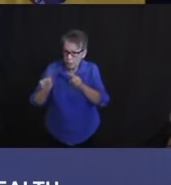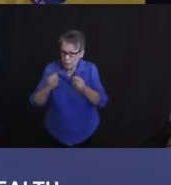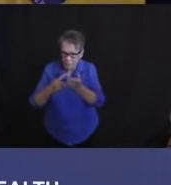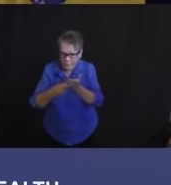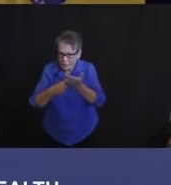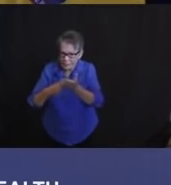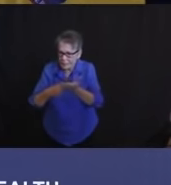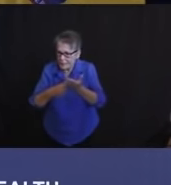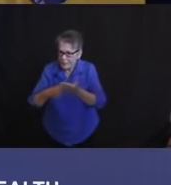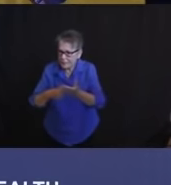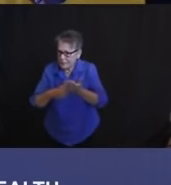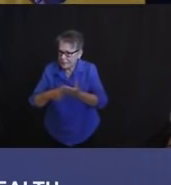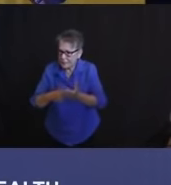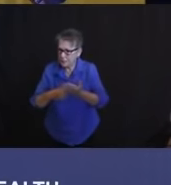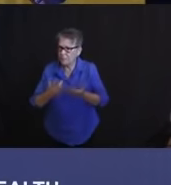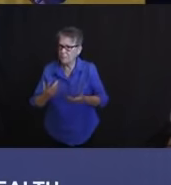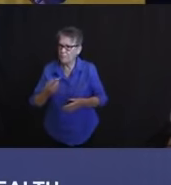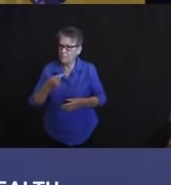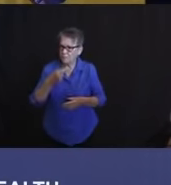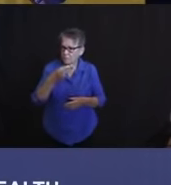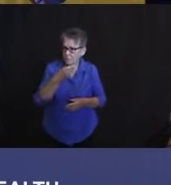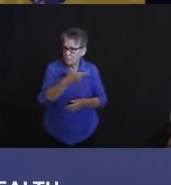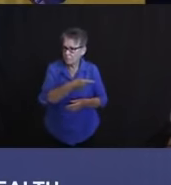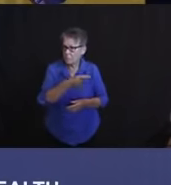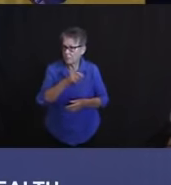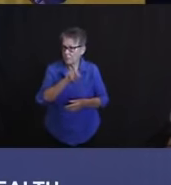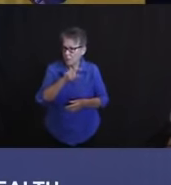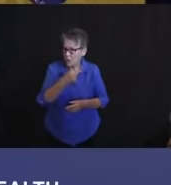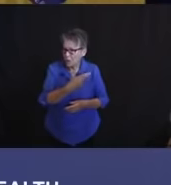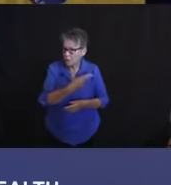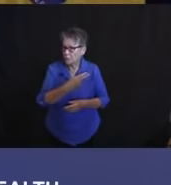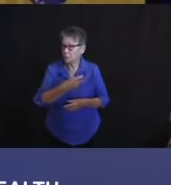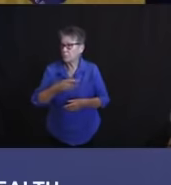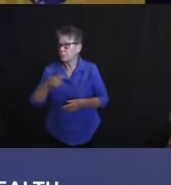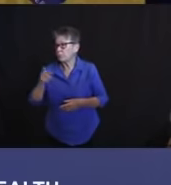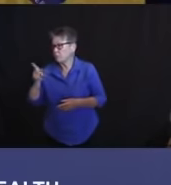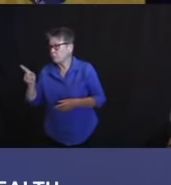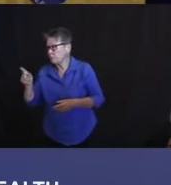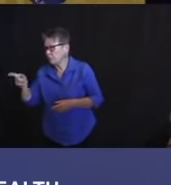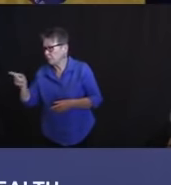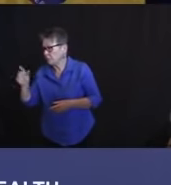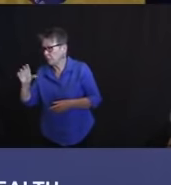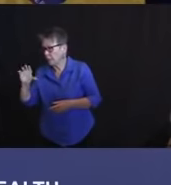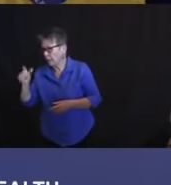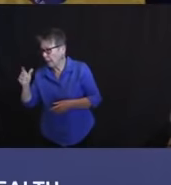sides of that potential demonstration. So do you want to start with preparedness, Judy? And then, Pat, you can add